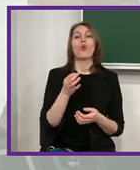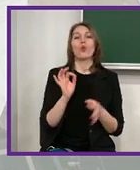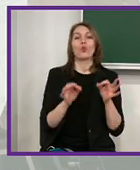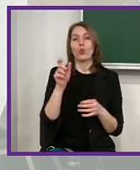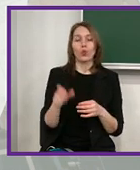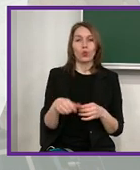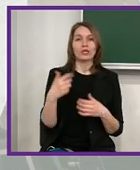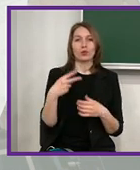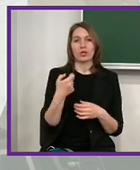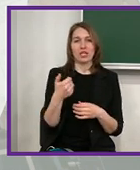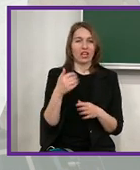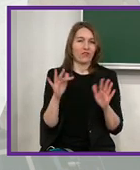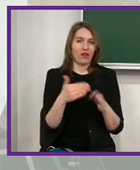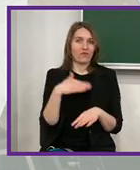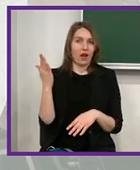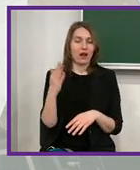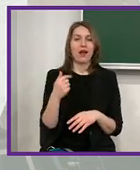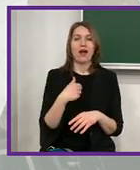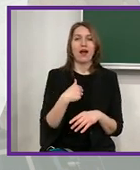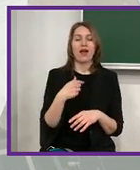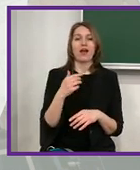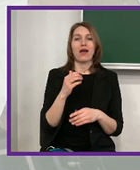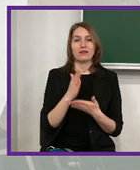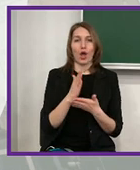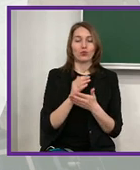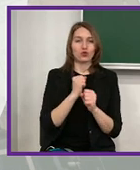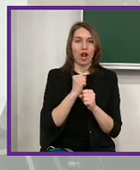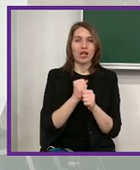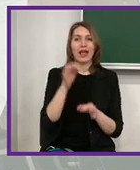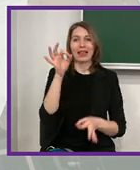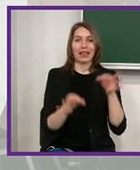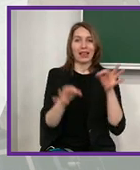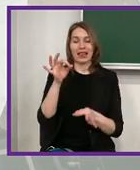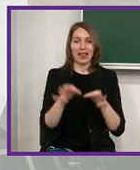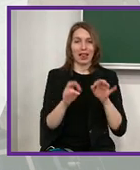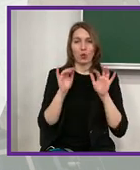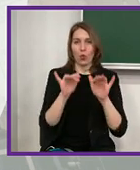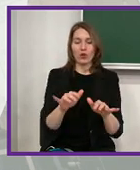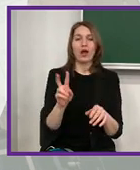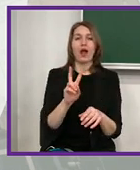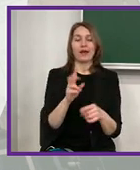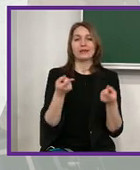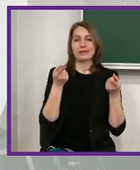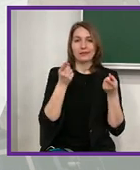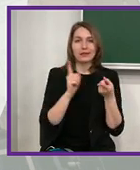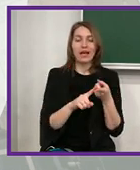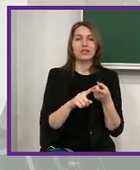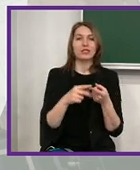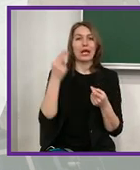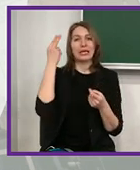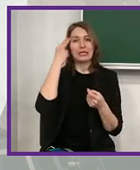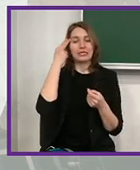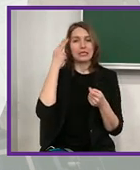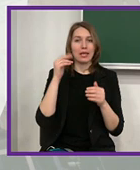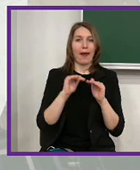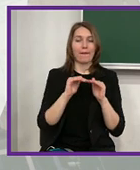in risk-based due diligence litigation and risk management before I came to this space, primarily representing banks,